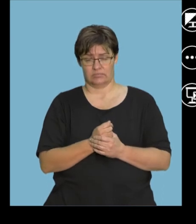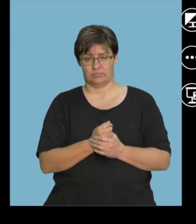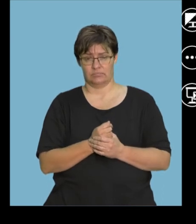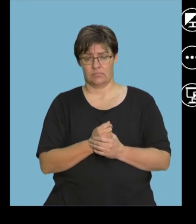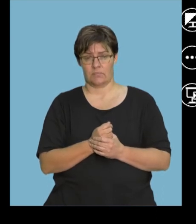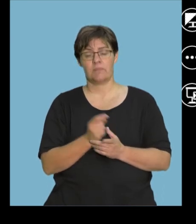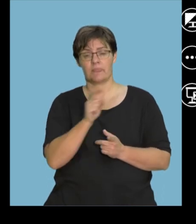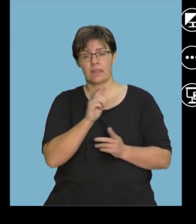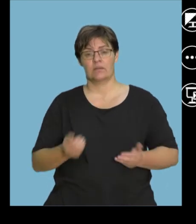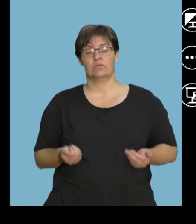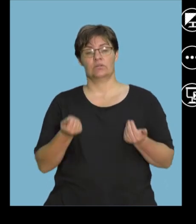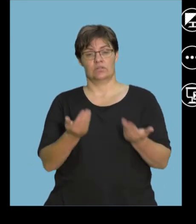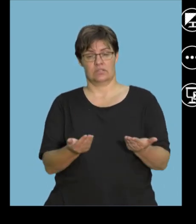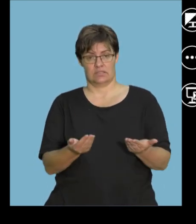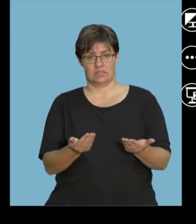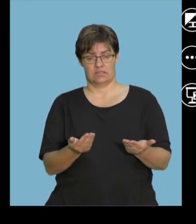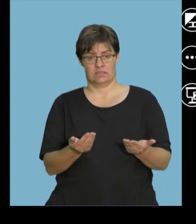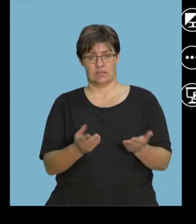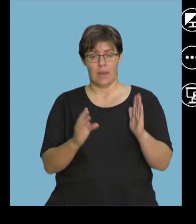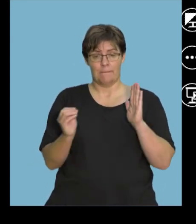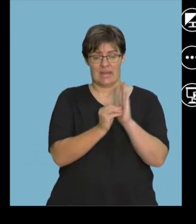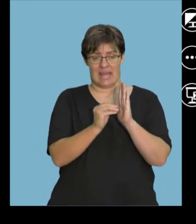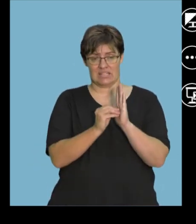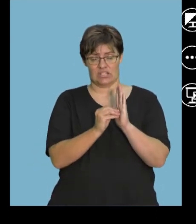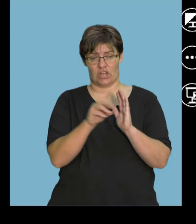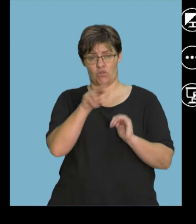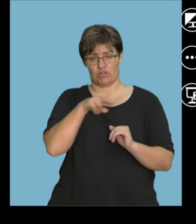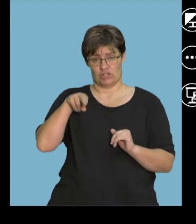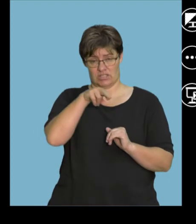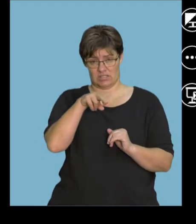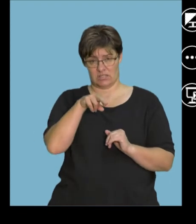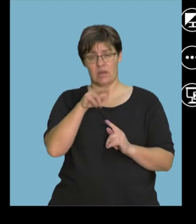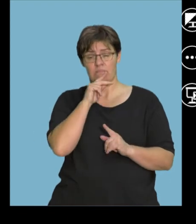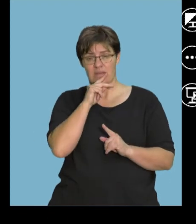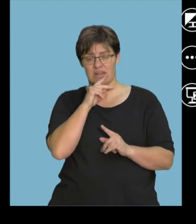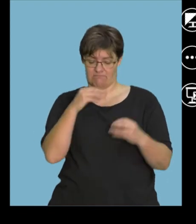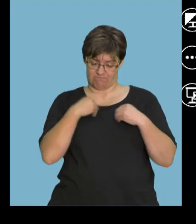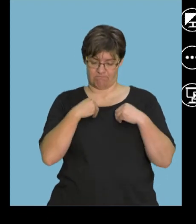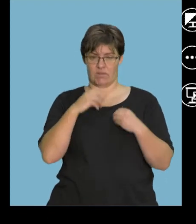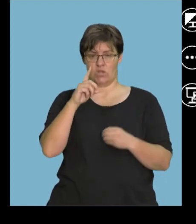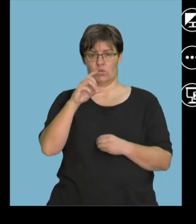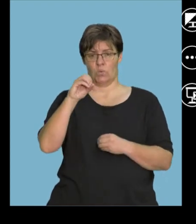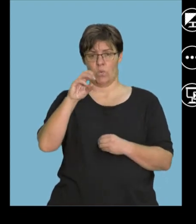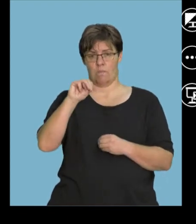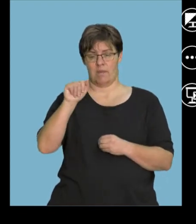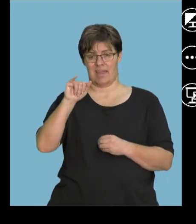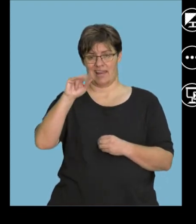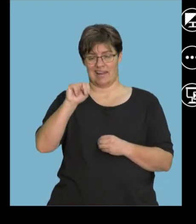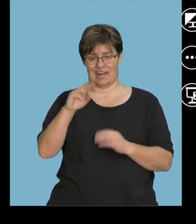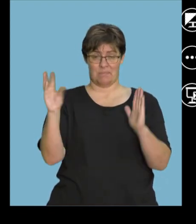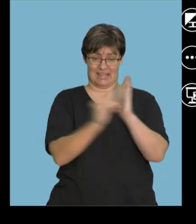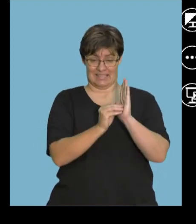electrons actually produce a magnetic regions that is called a magnetic domain. So